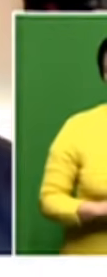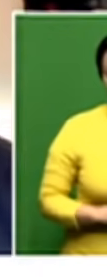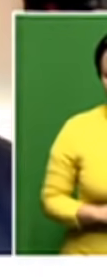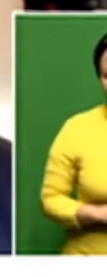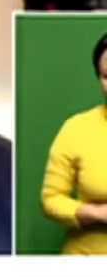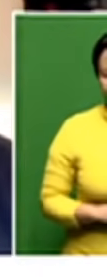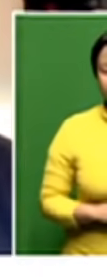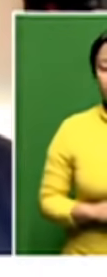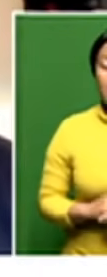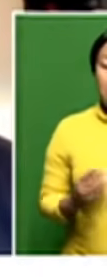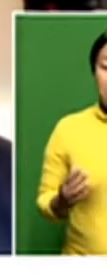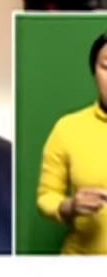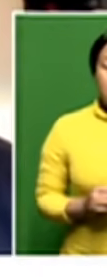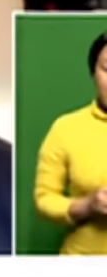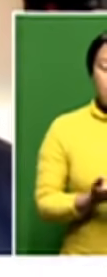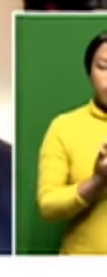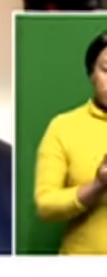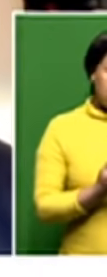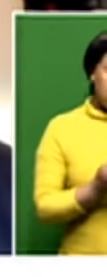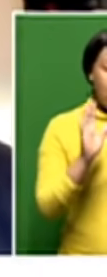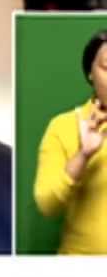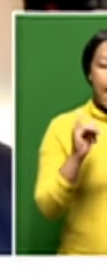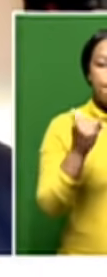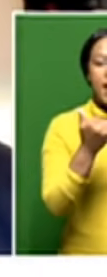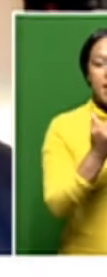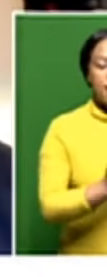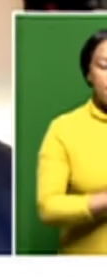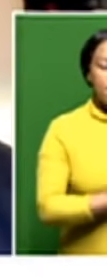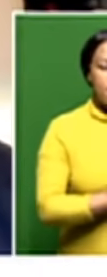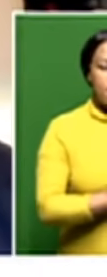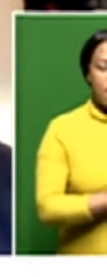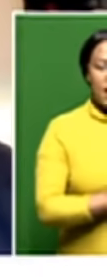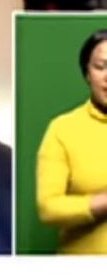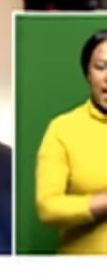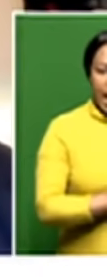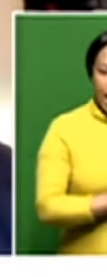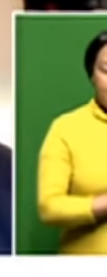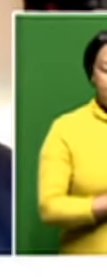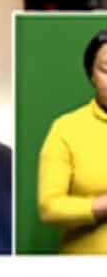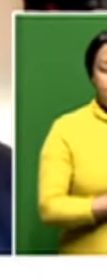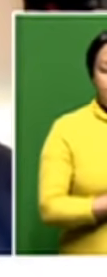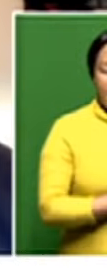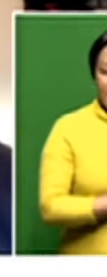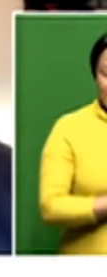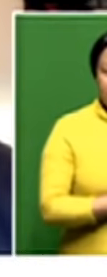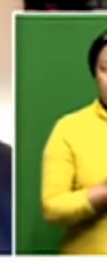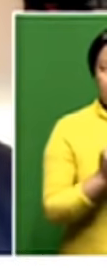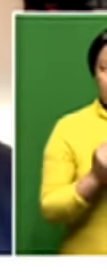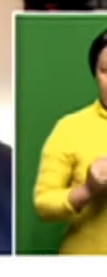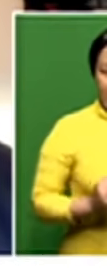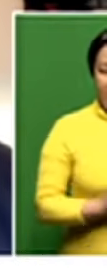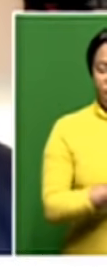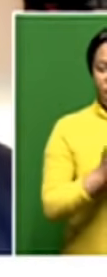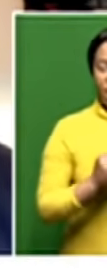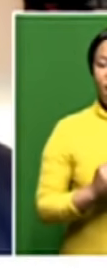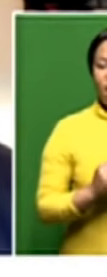one would understand that you as a company, Tiger Brands, needed to be very safe when handling with this one, because,